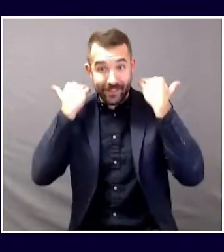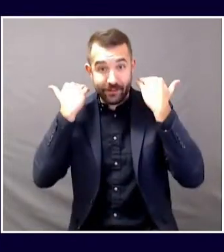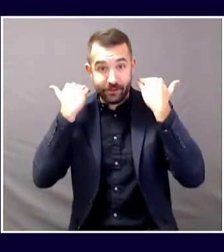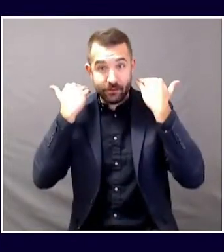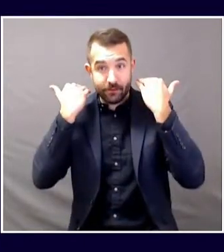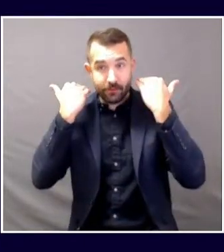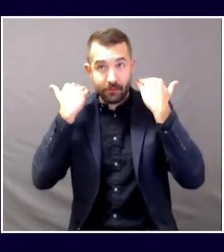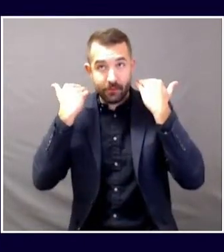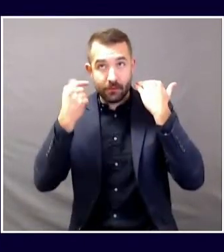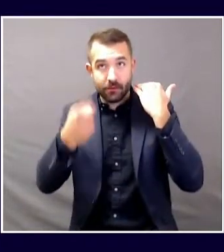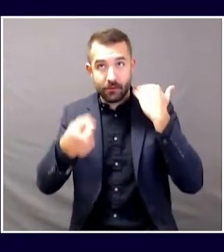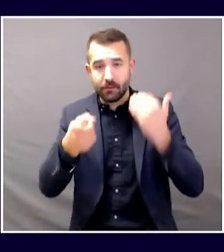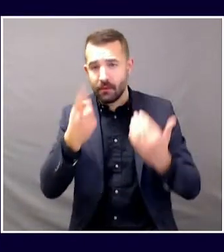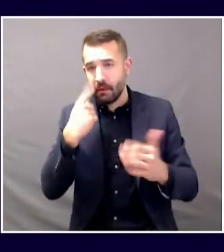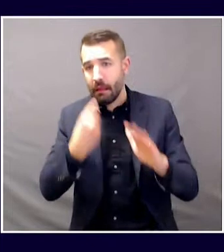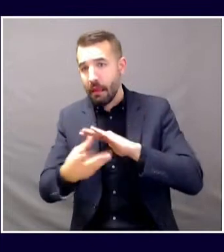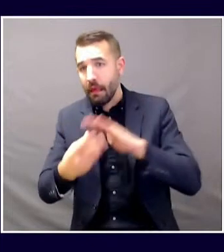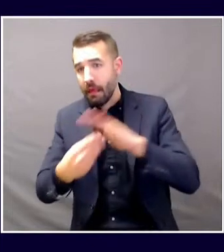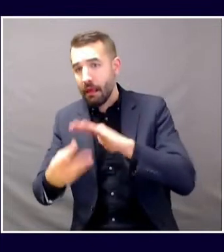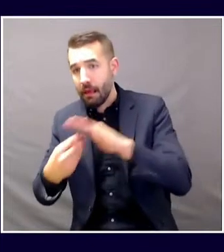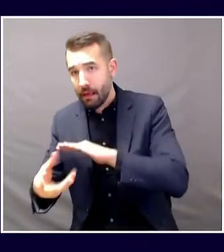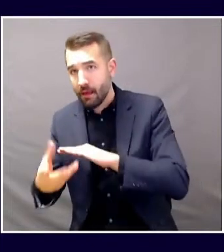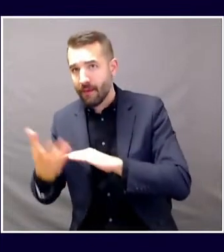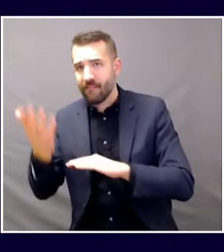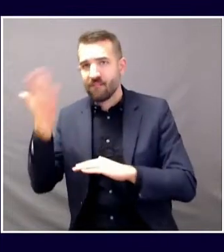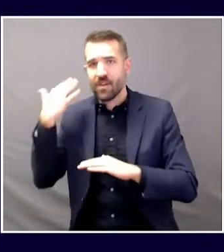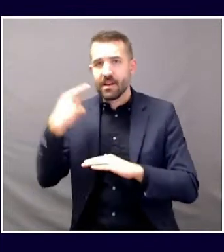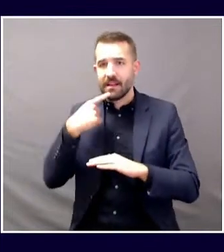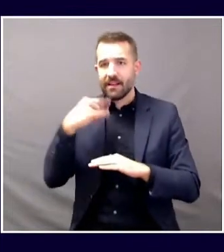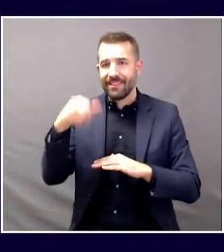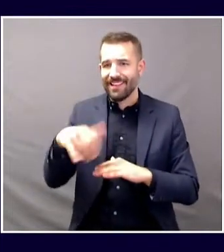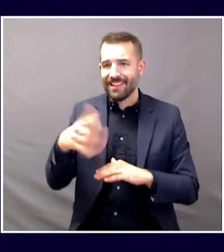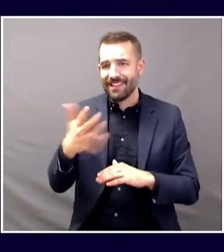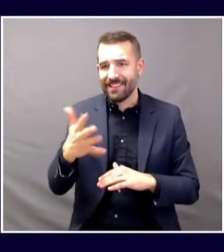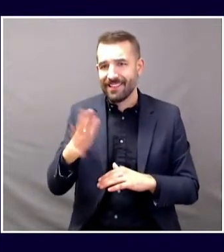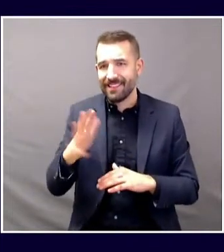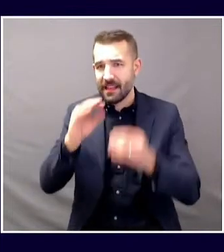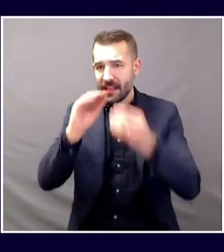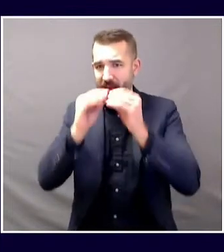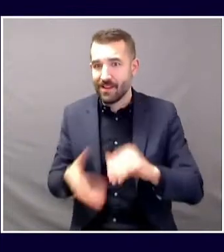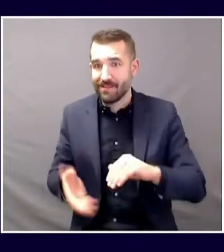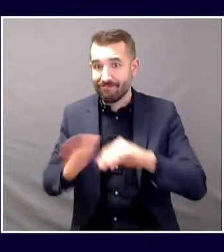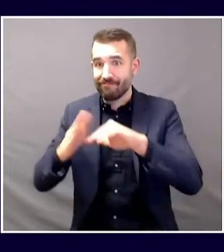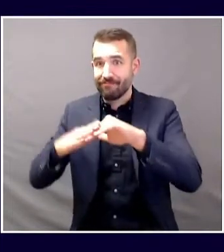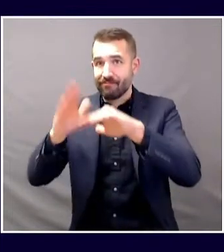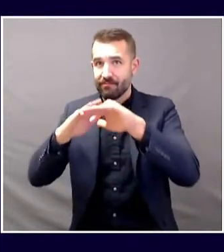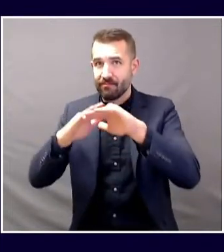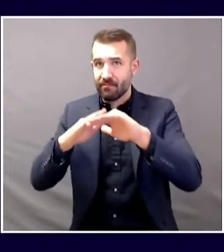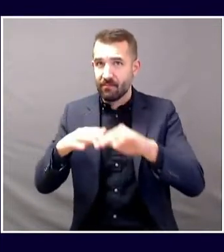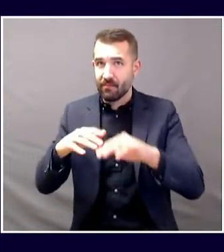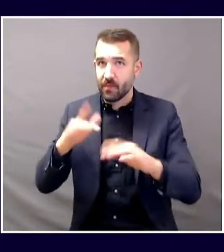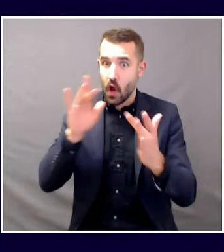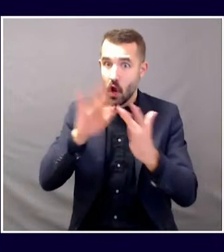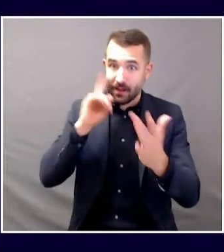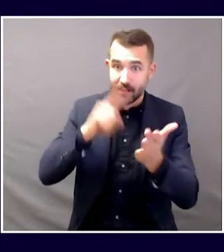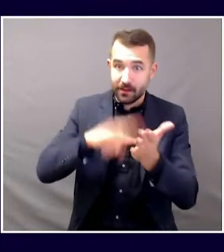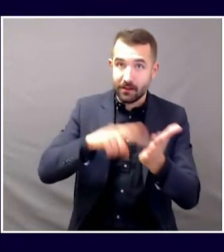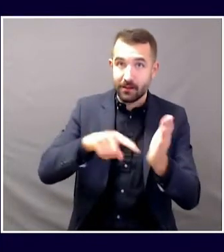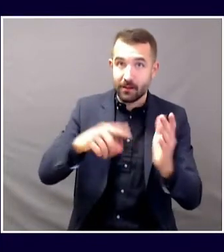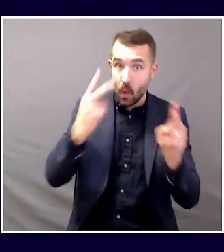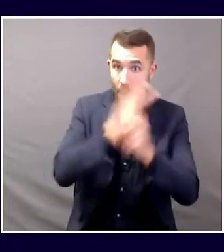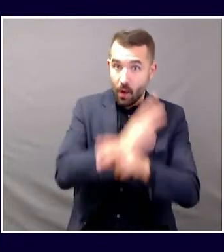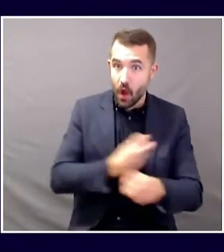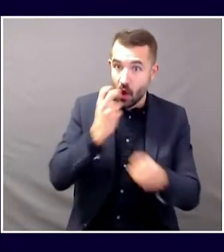trace because the cases are going so high. And I wonder, if you can again update us on where we are with that and whether